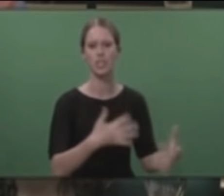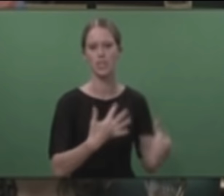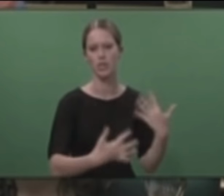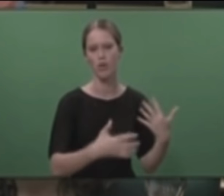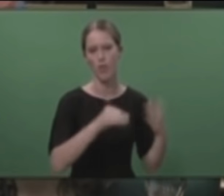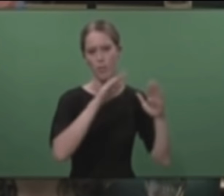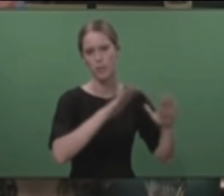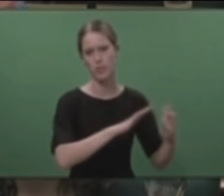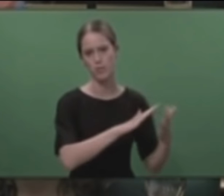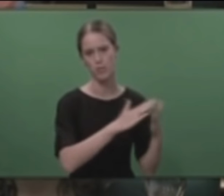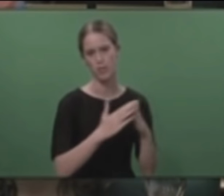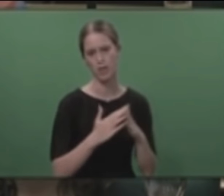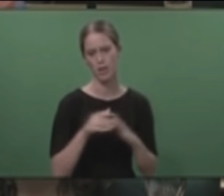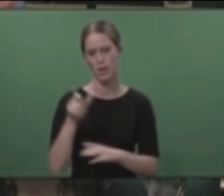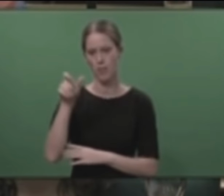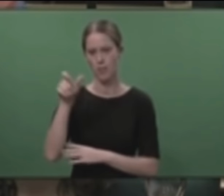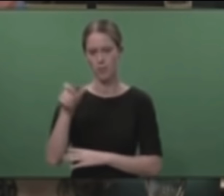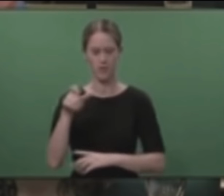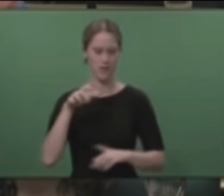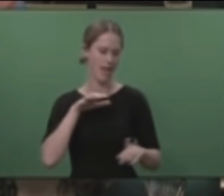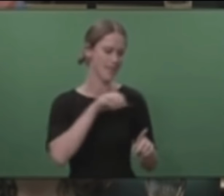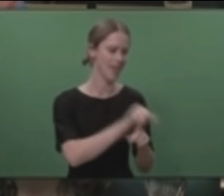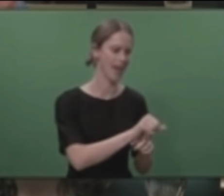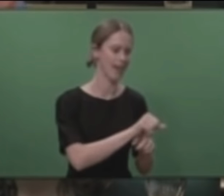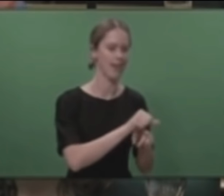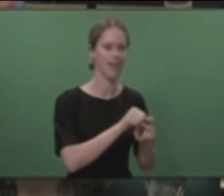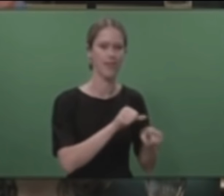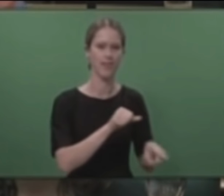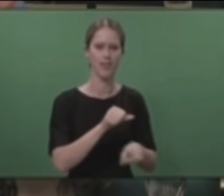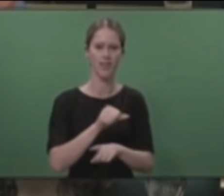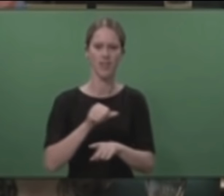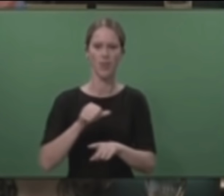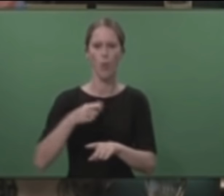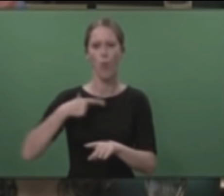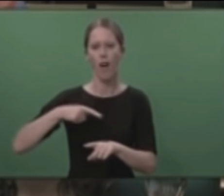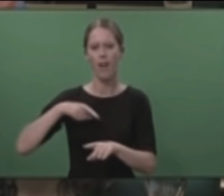community by a terrorist attack driven by hatred.